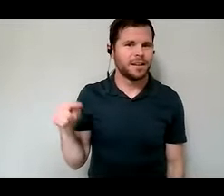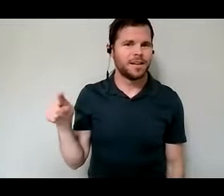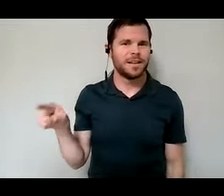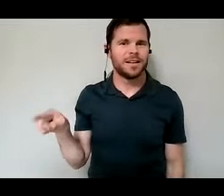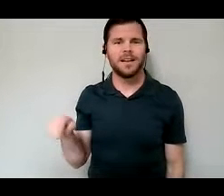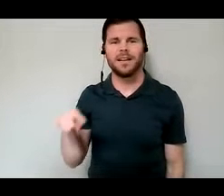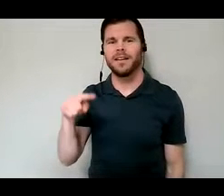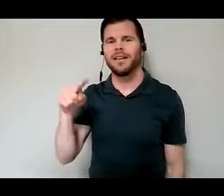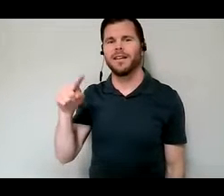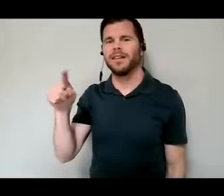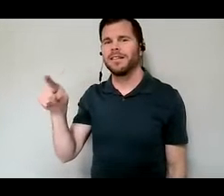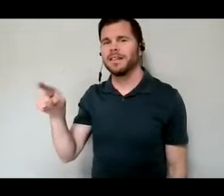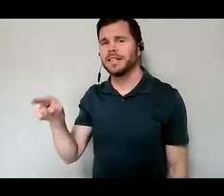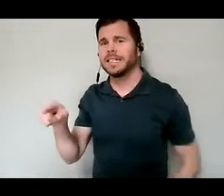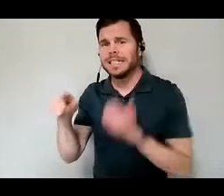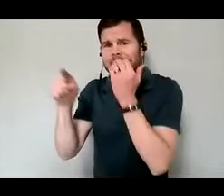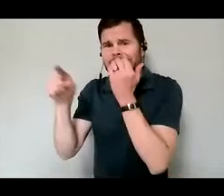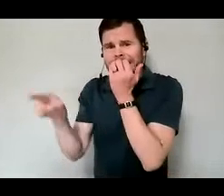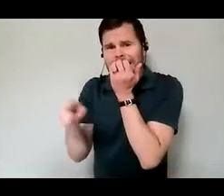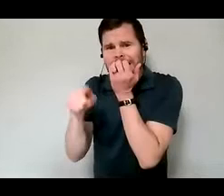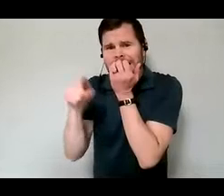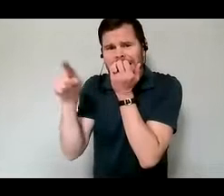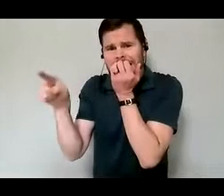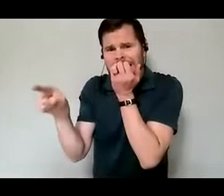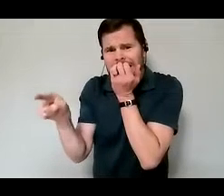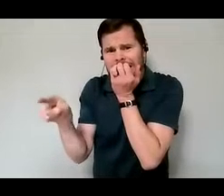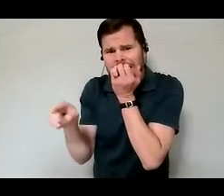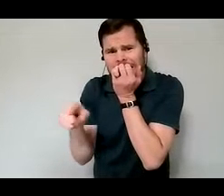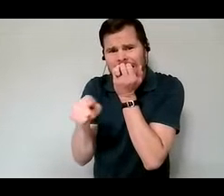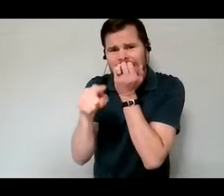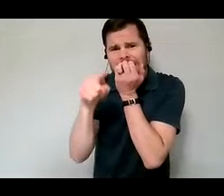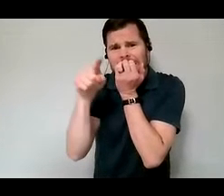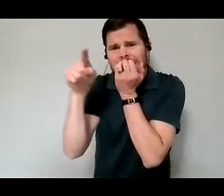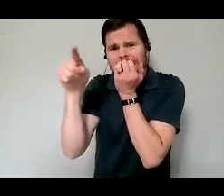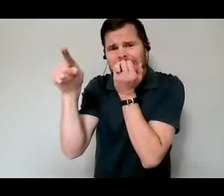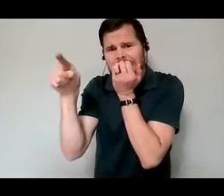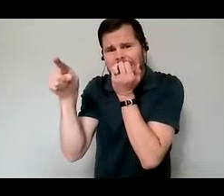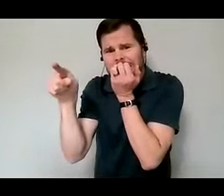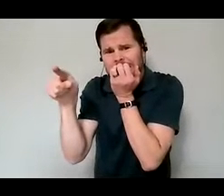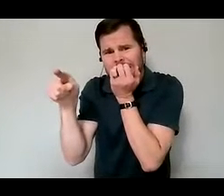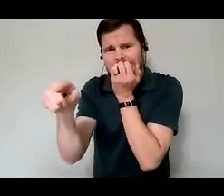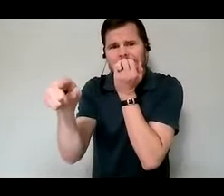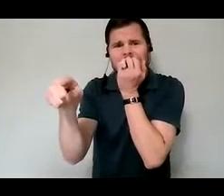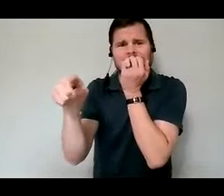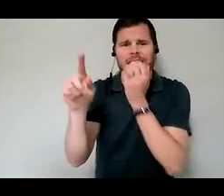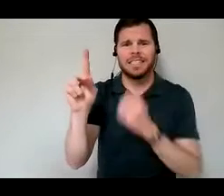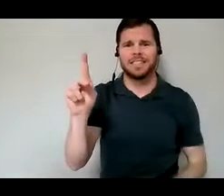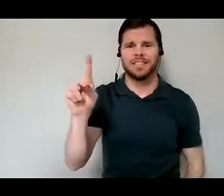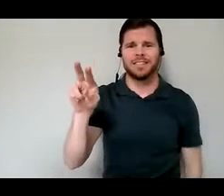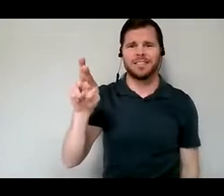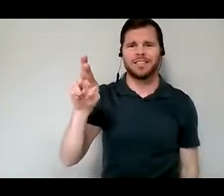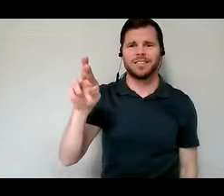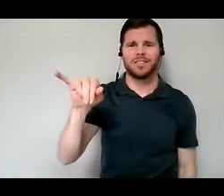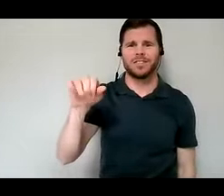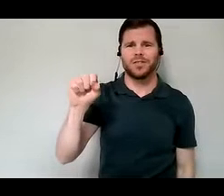The anticipation. Oh, Kristen Leahy from La Jolla High School. Oh,